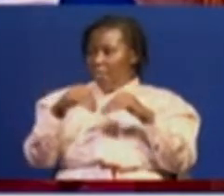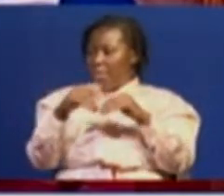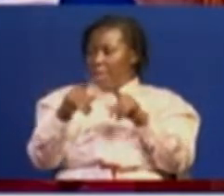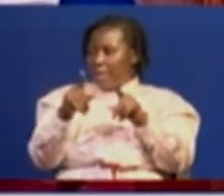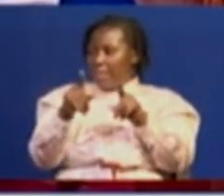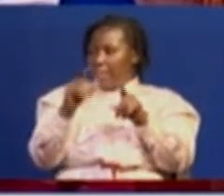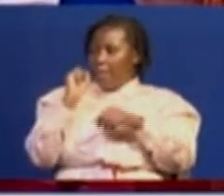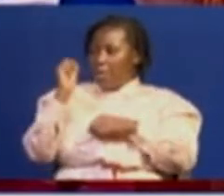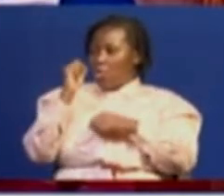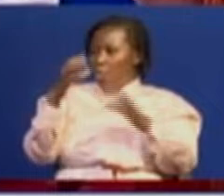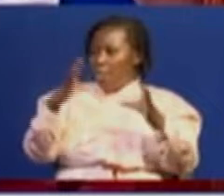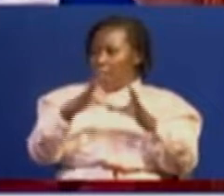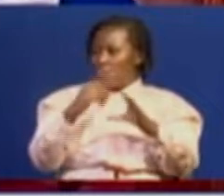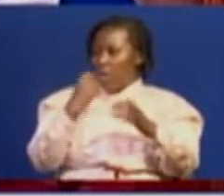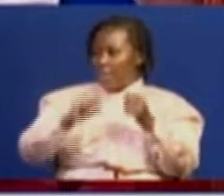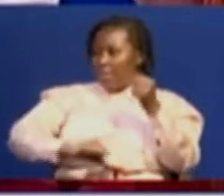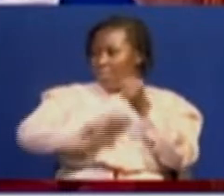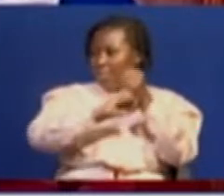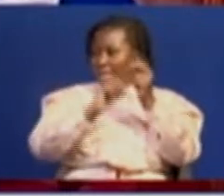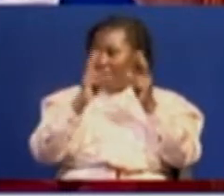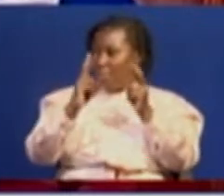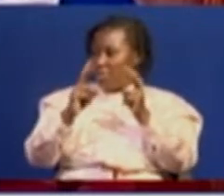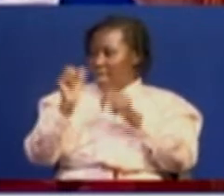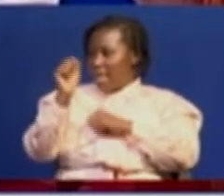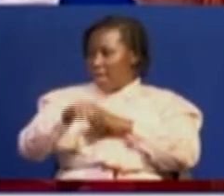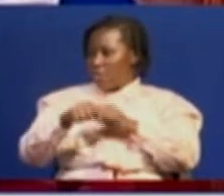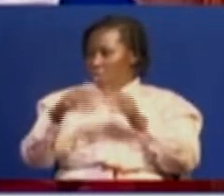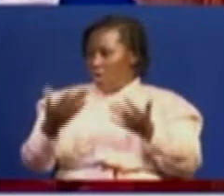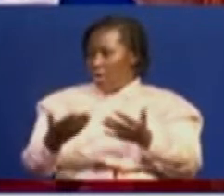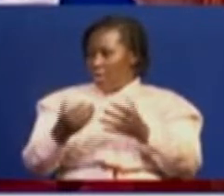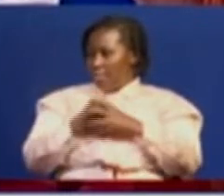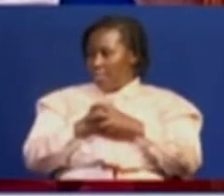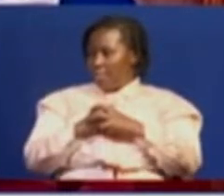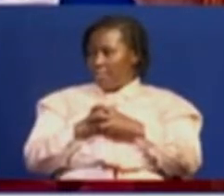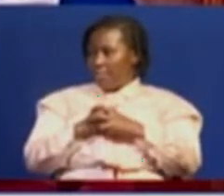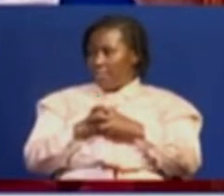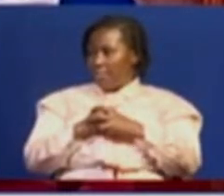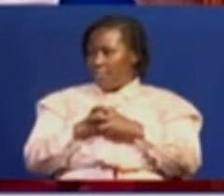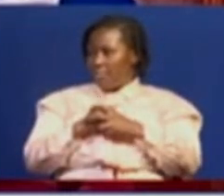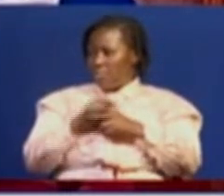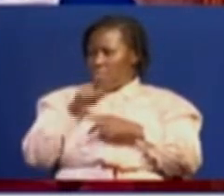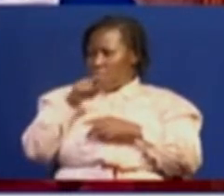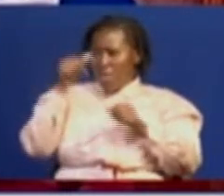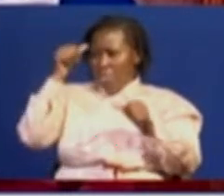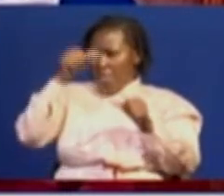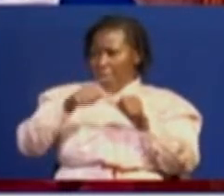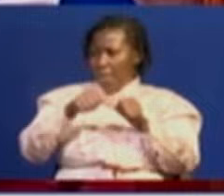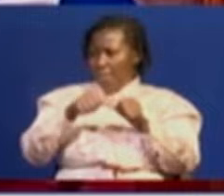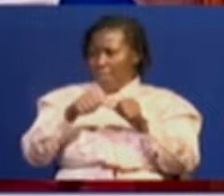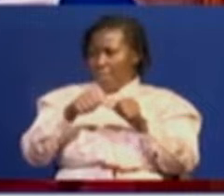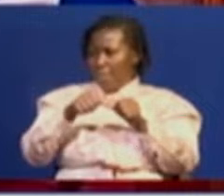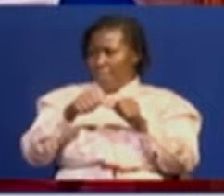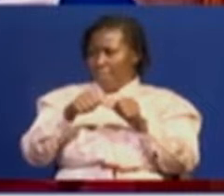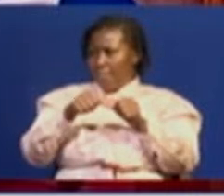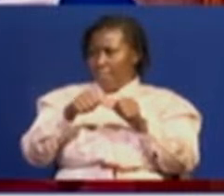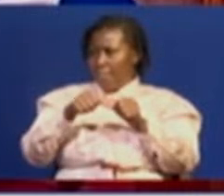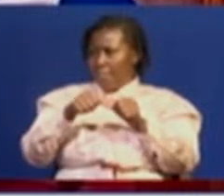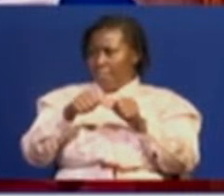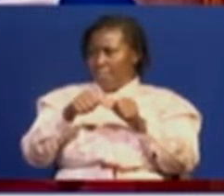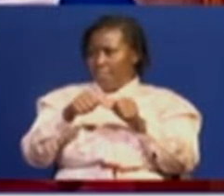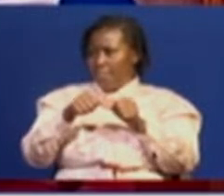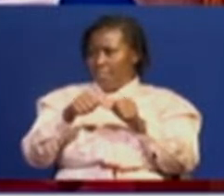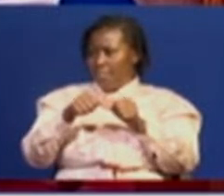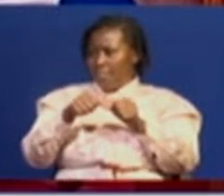from the said political party who are supporting the motion, yes? You recall?